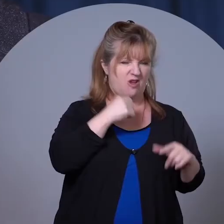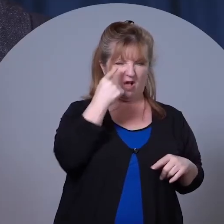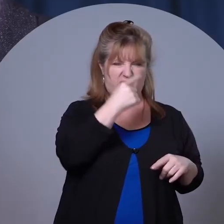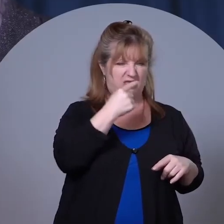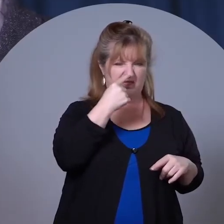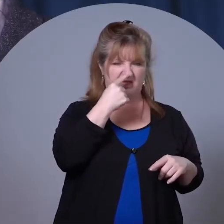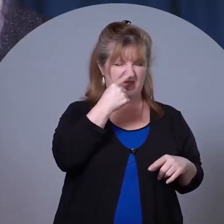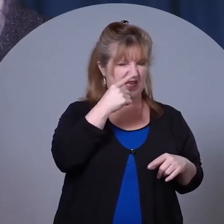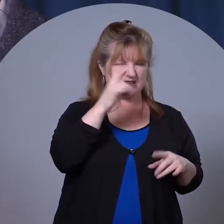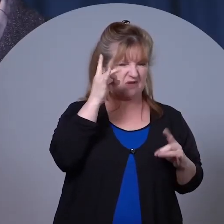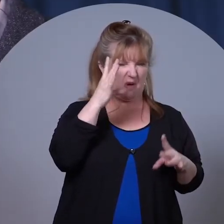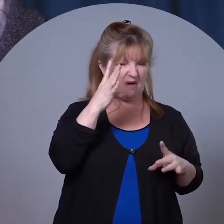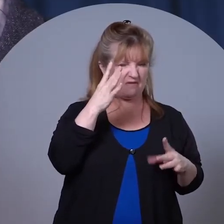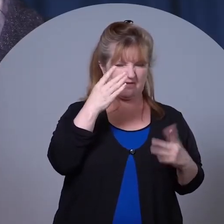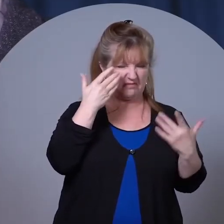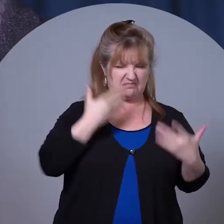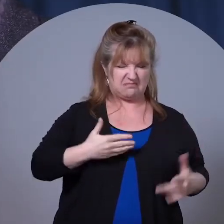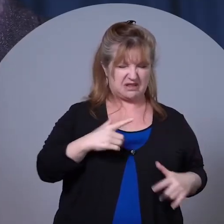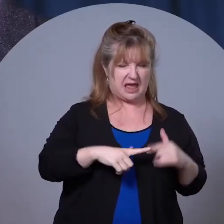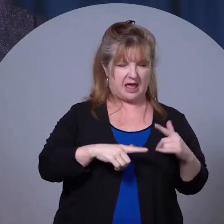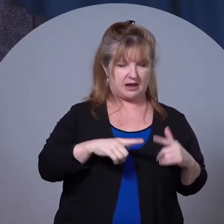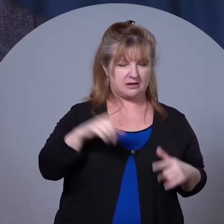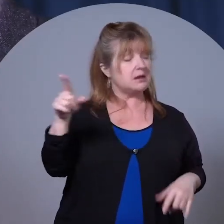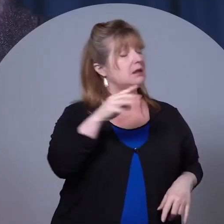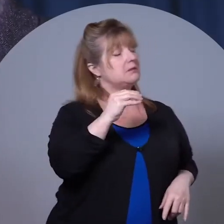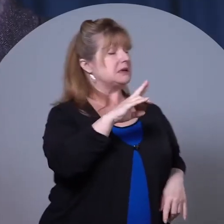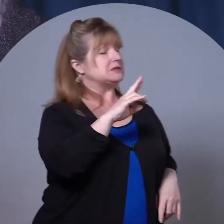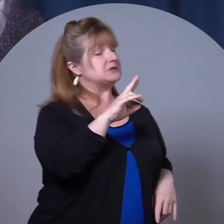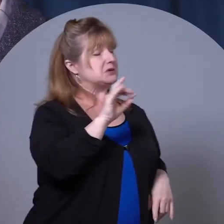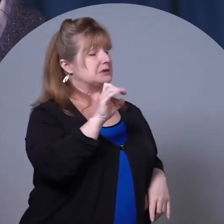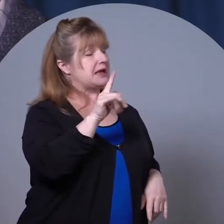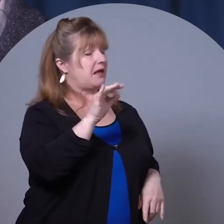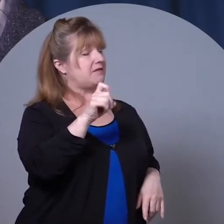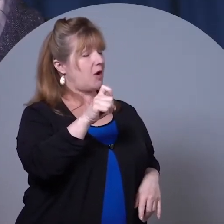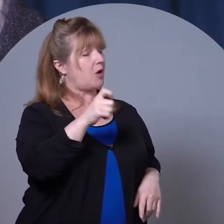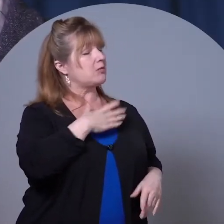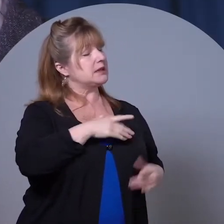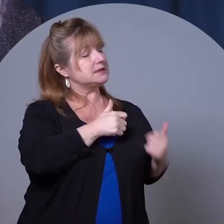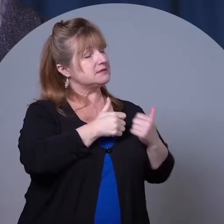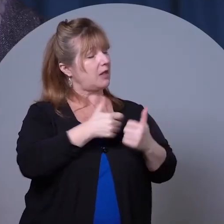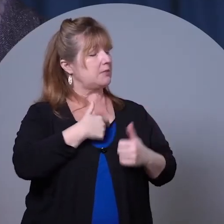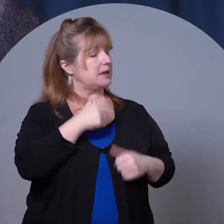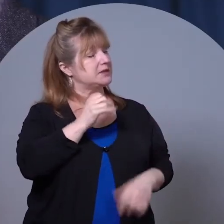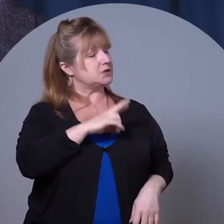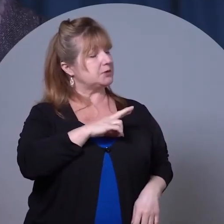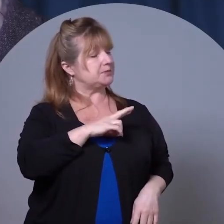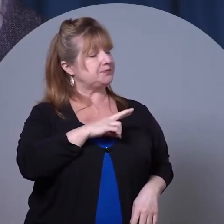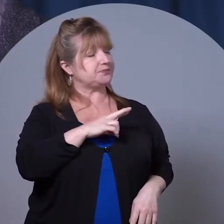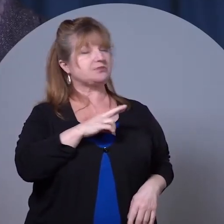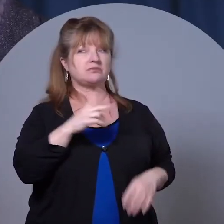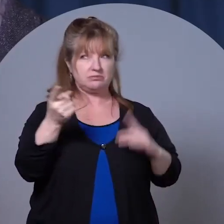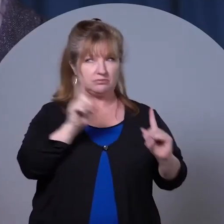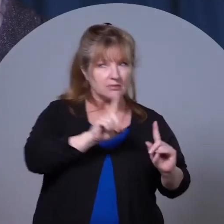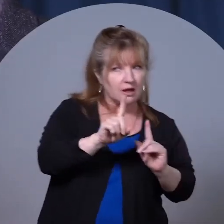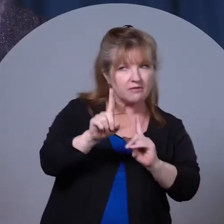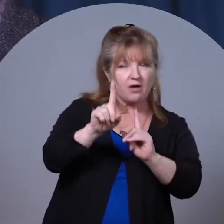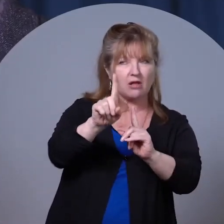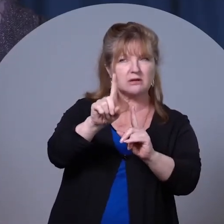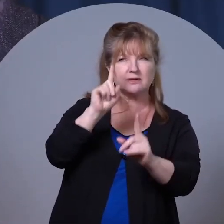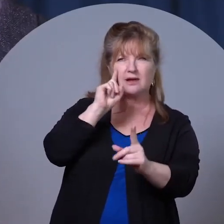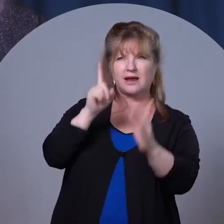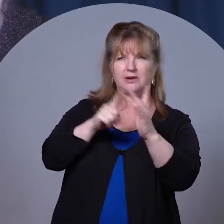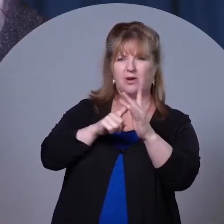they were. And the fact that Spokane was the center of these protests just really struck me. The novel